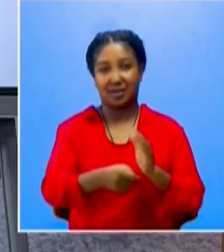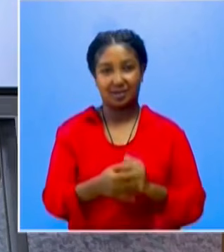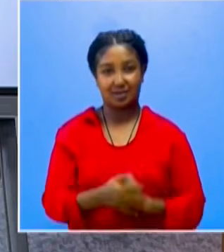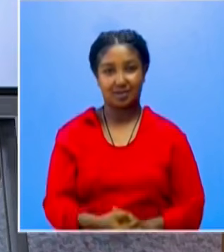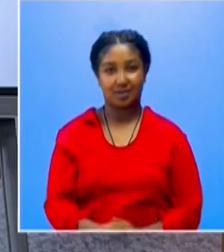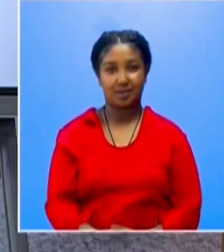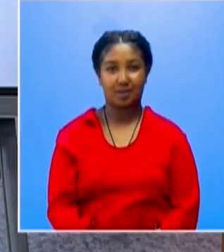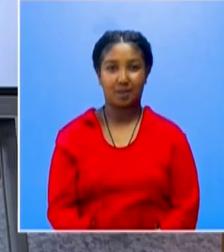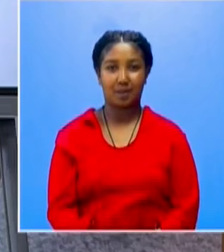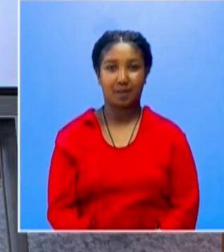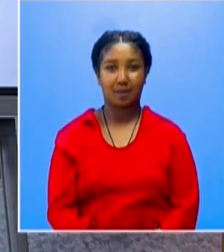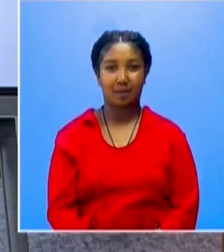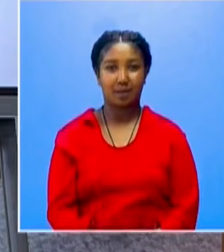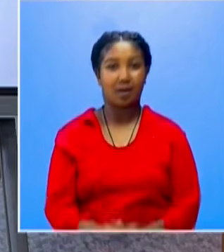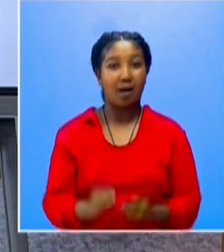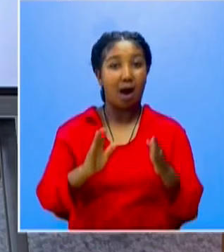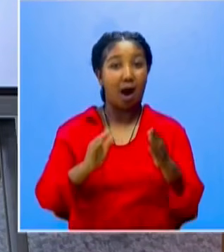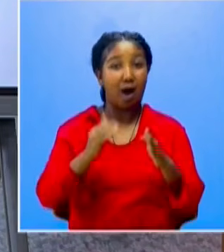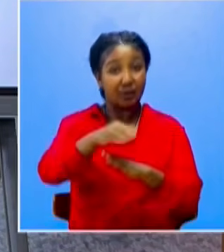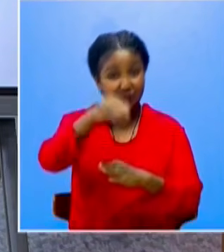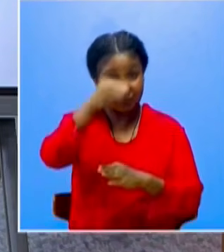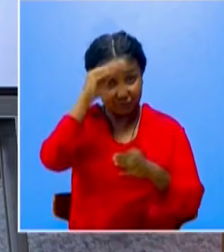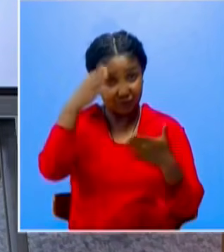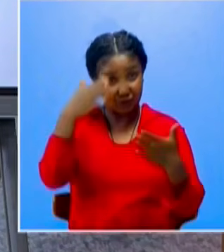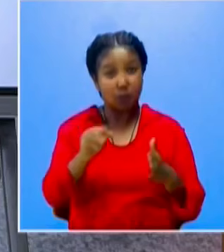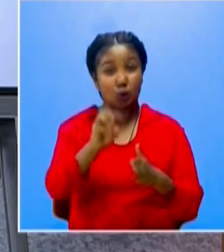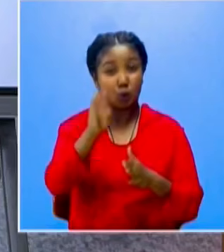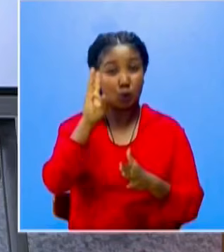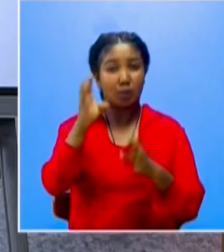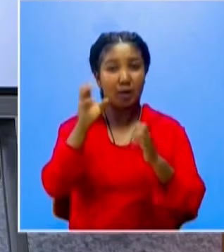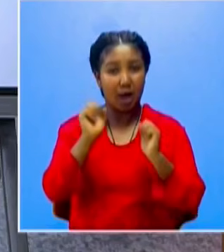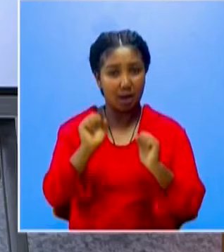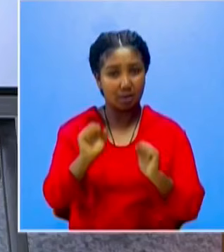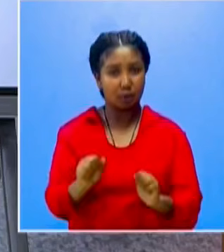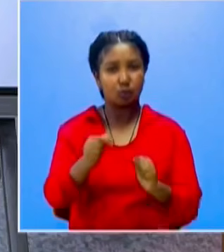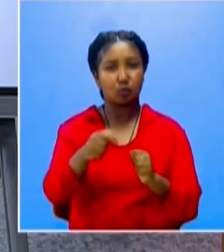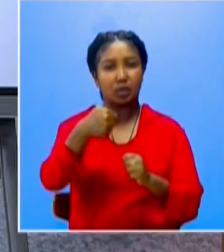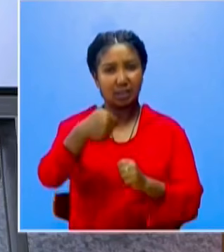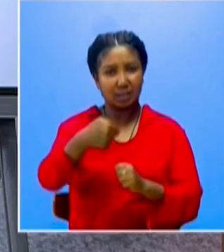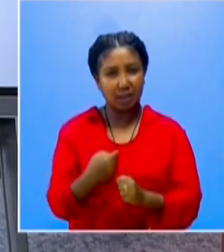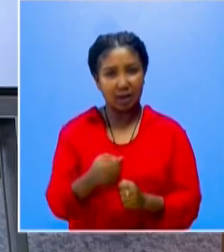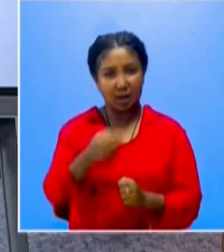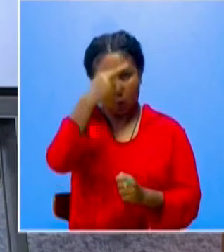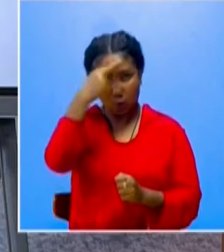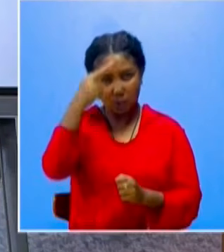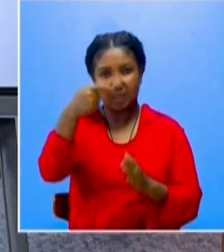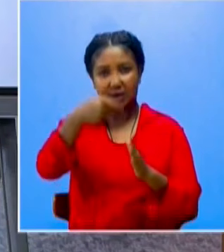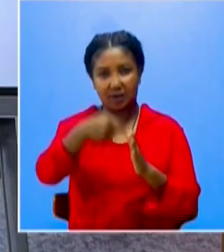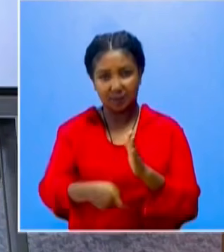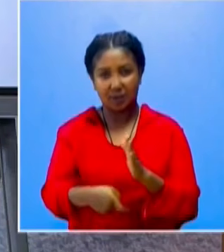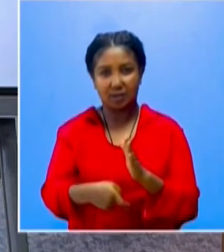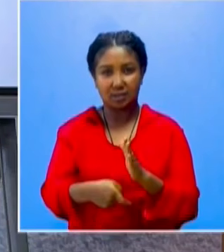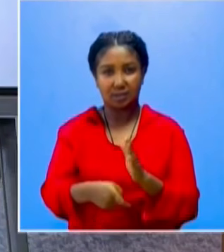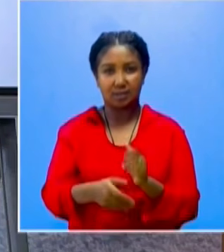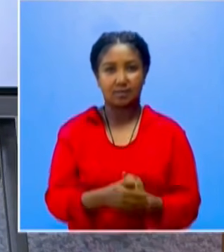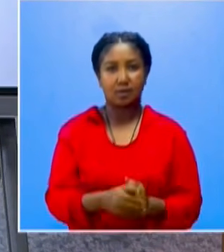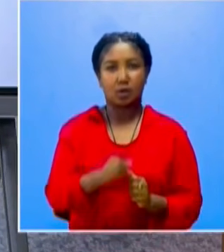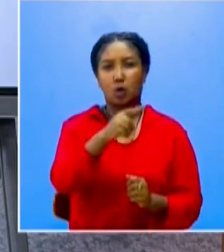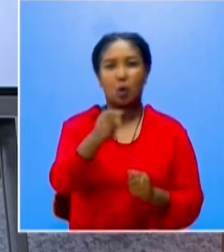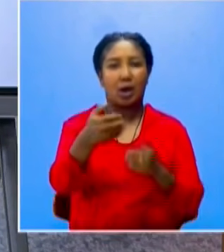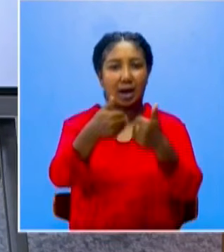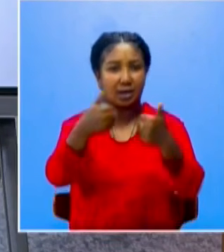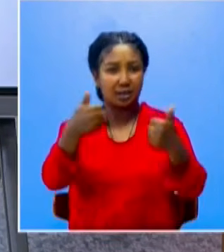effect. After this lesson, you will be able to tell a cause and an effect. You